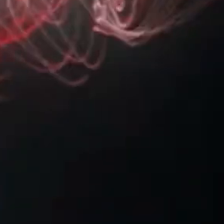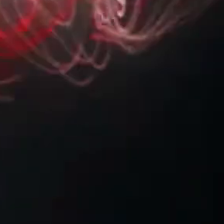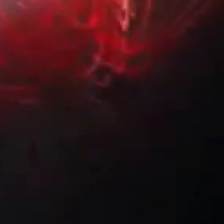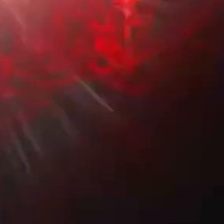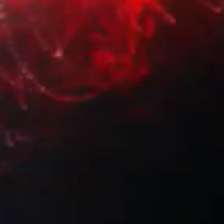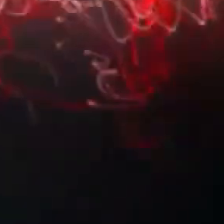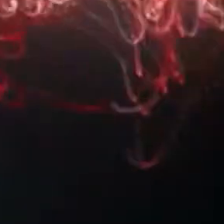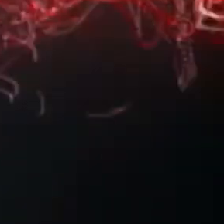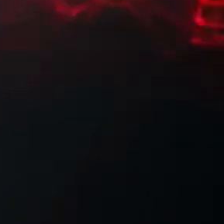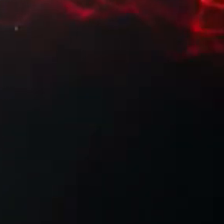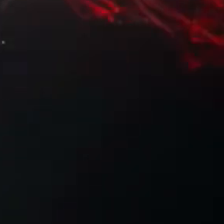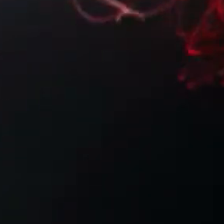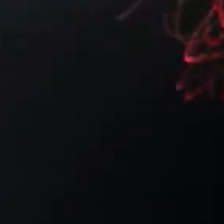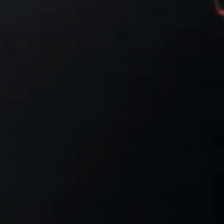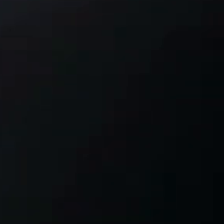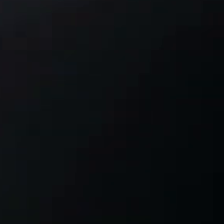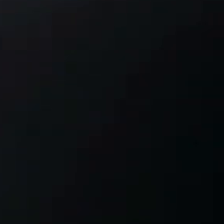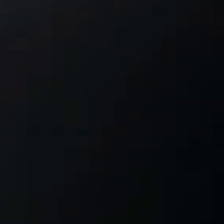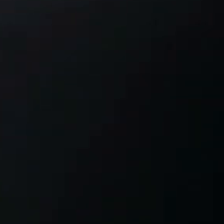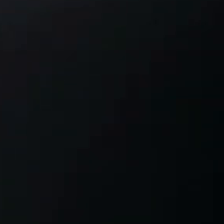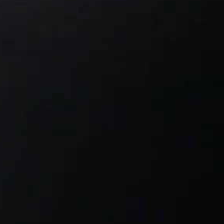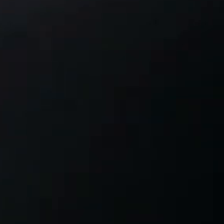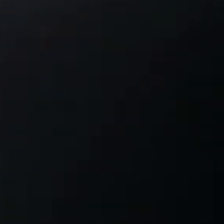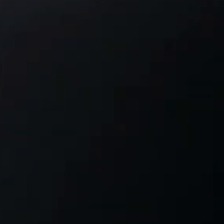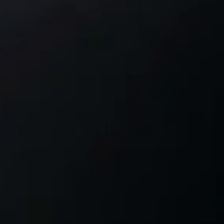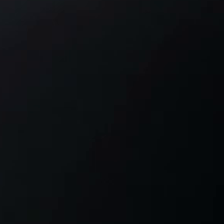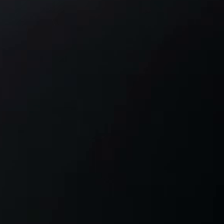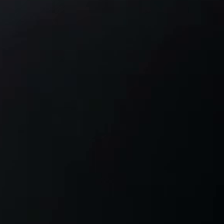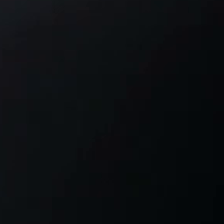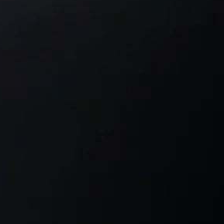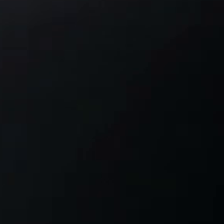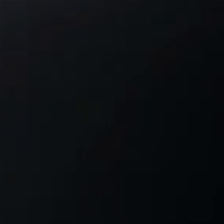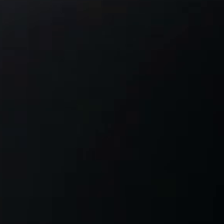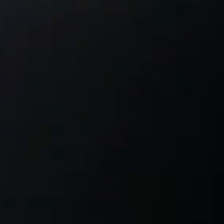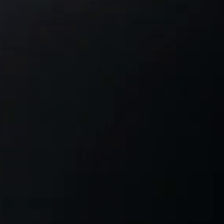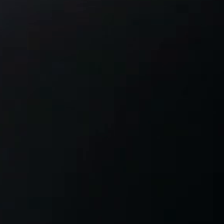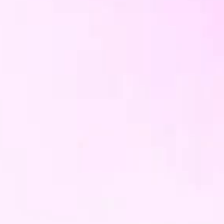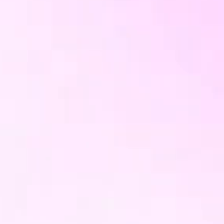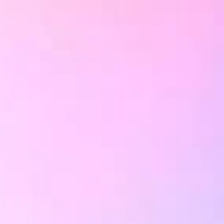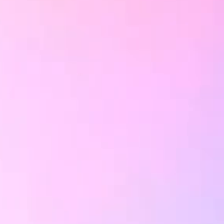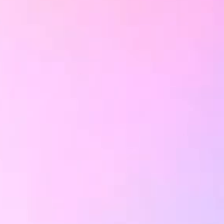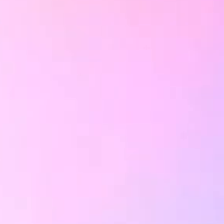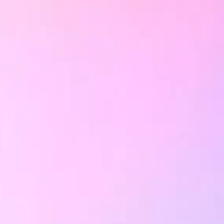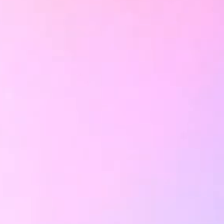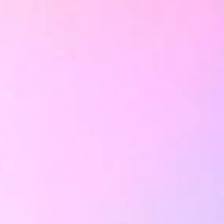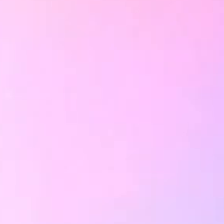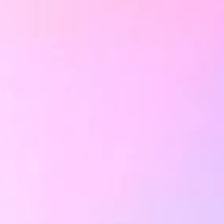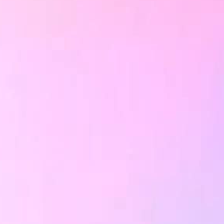experience.